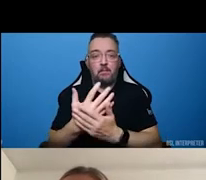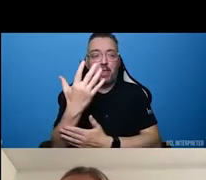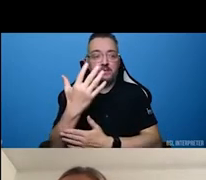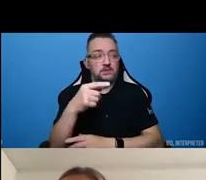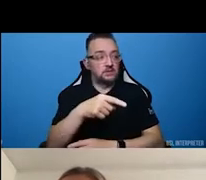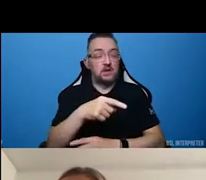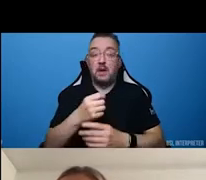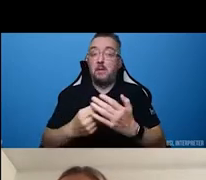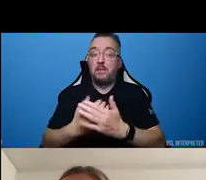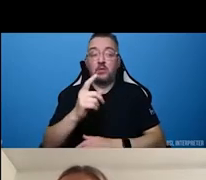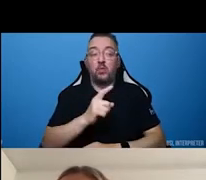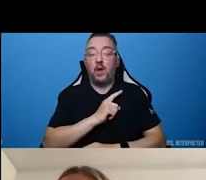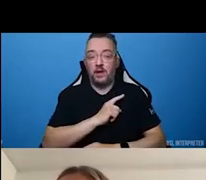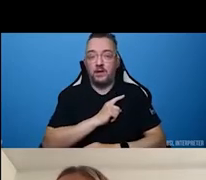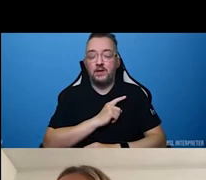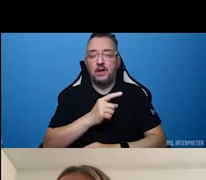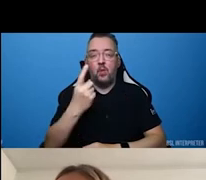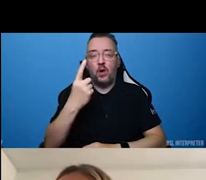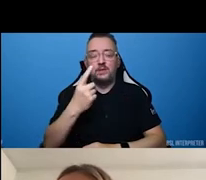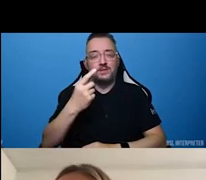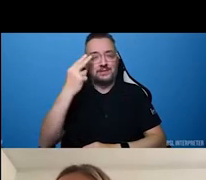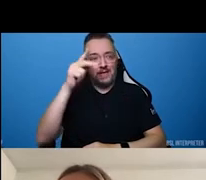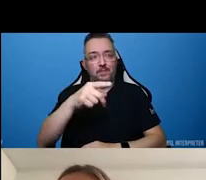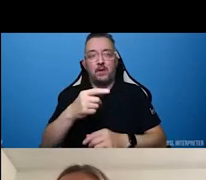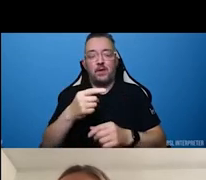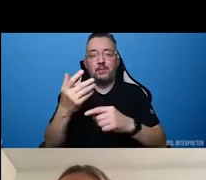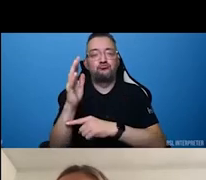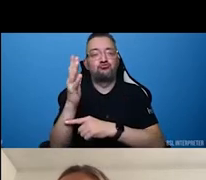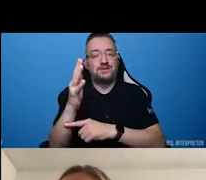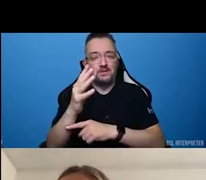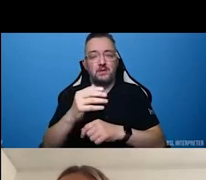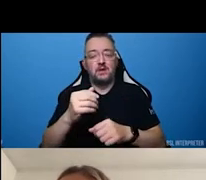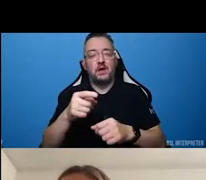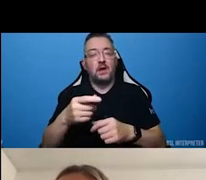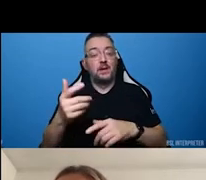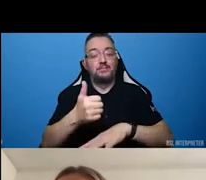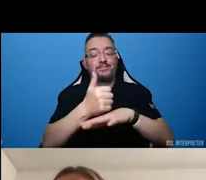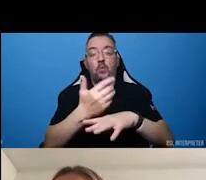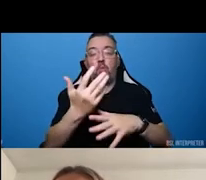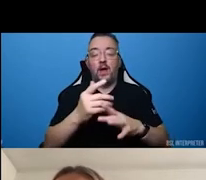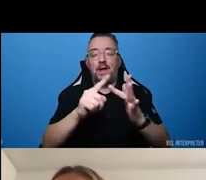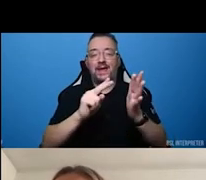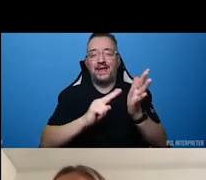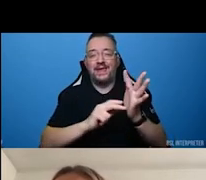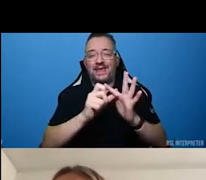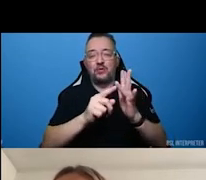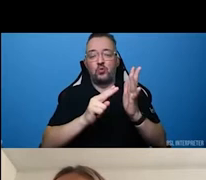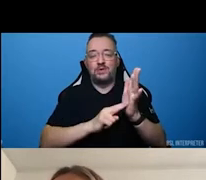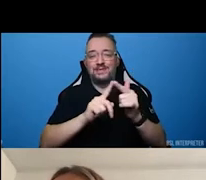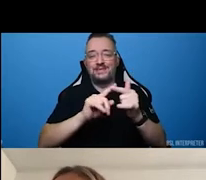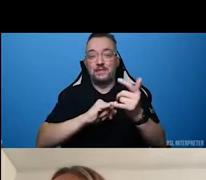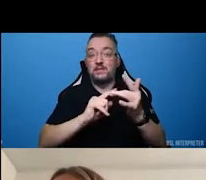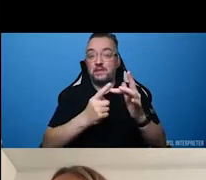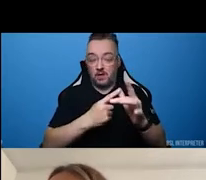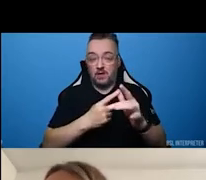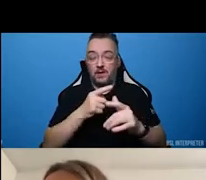reference a species called the gutta percha tree, which was native to Indonesia and was farmed